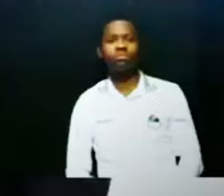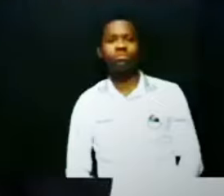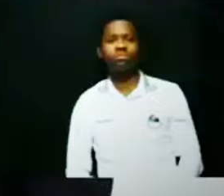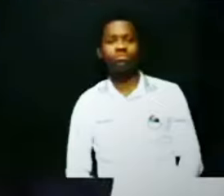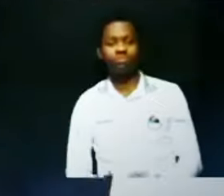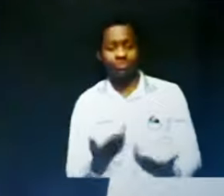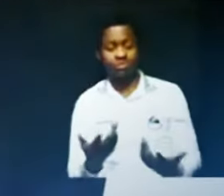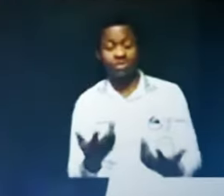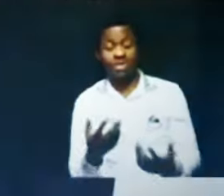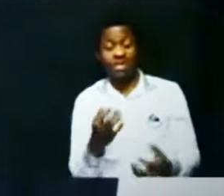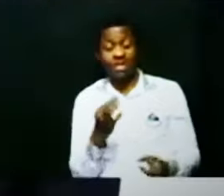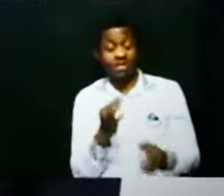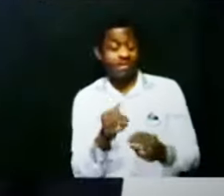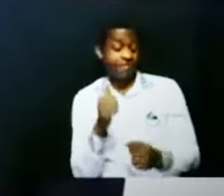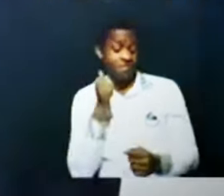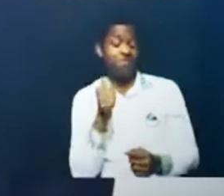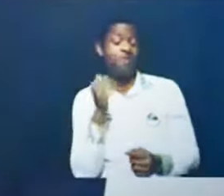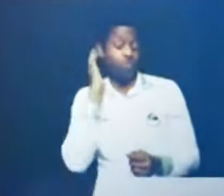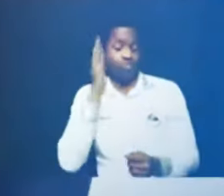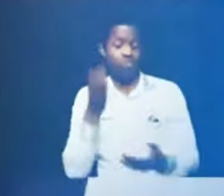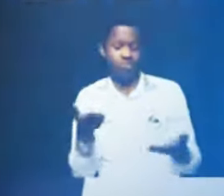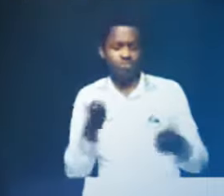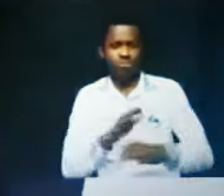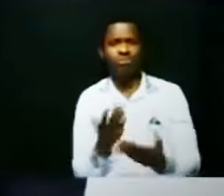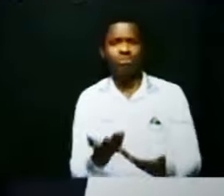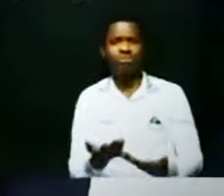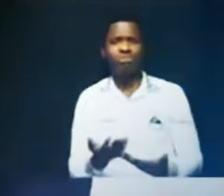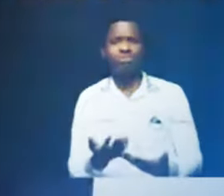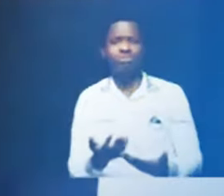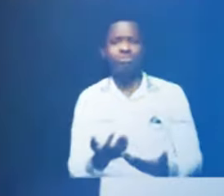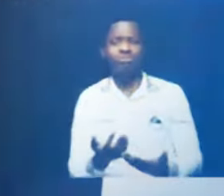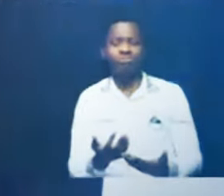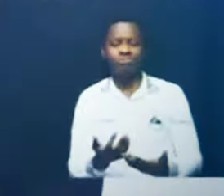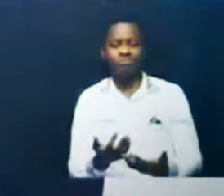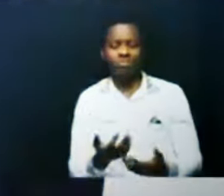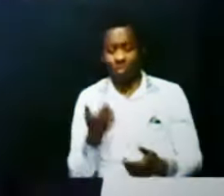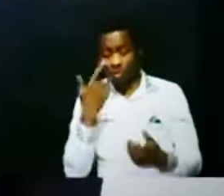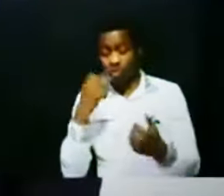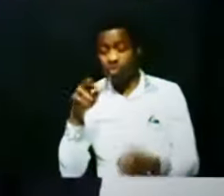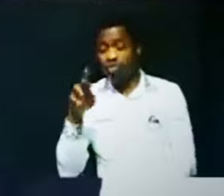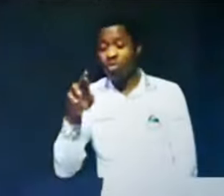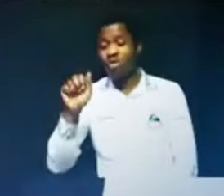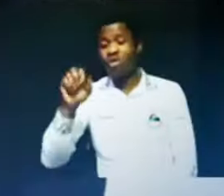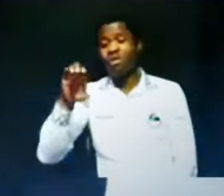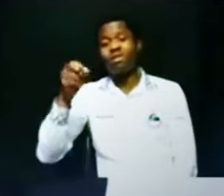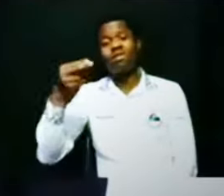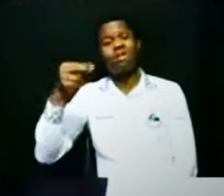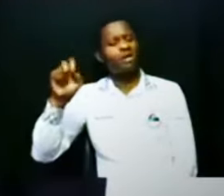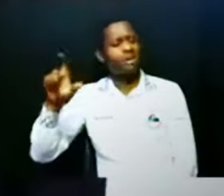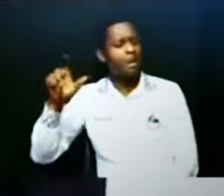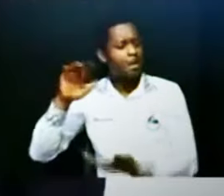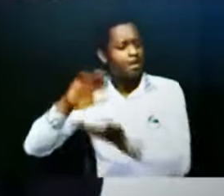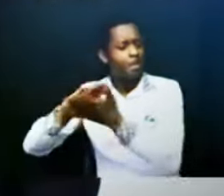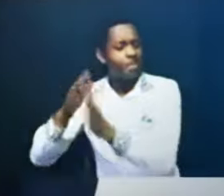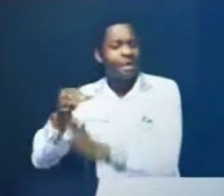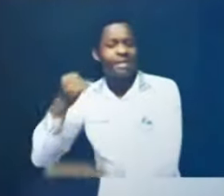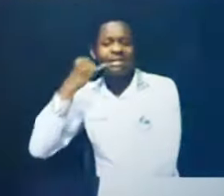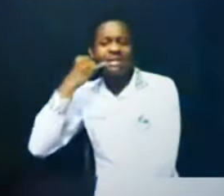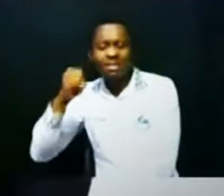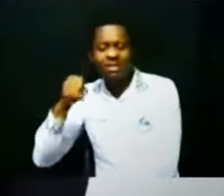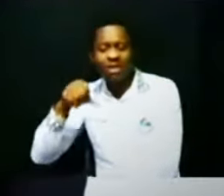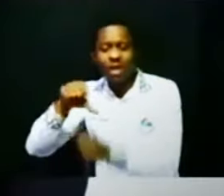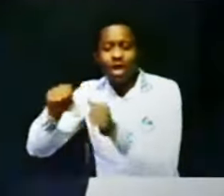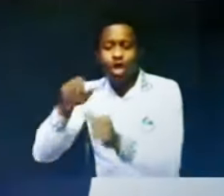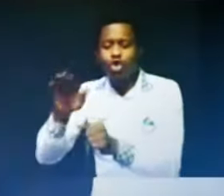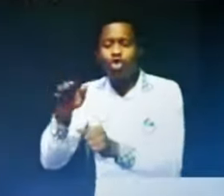ma, na anyesa, mewu." Just she became just jealous of the sister. We, na ayakura chien,